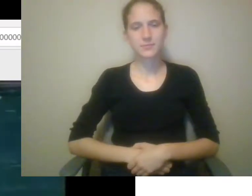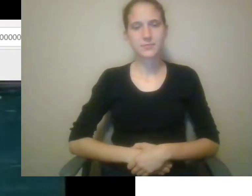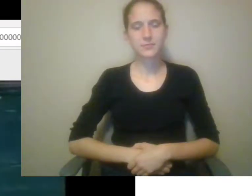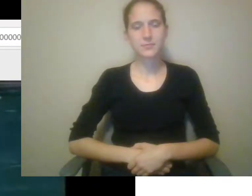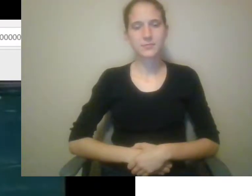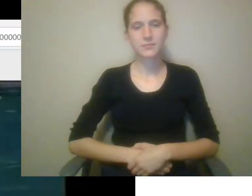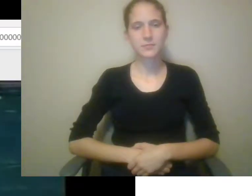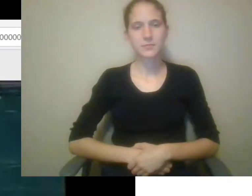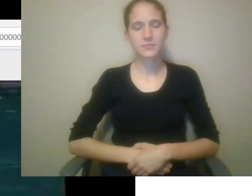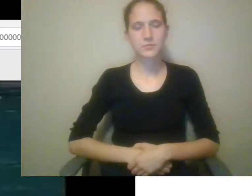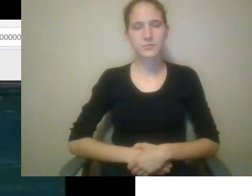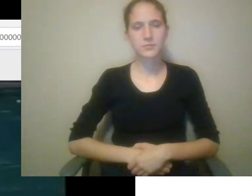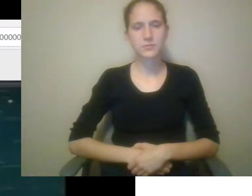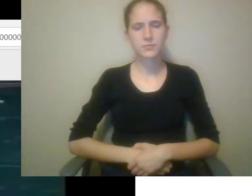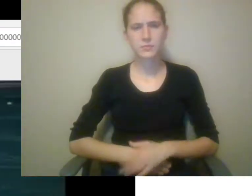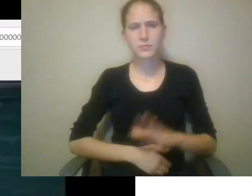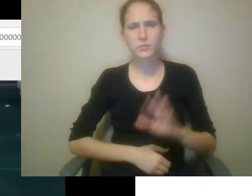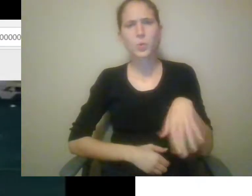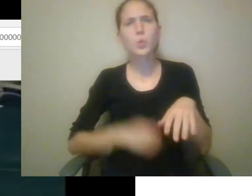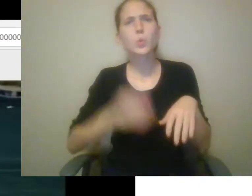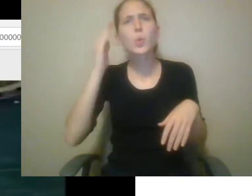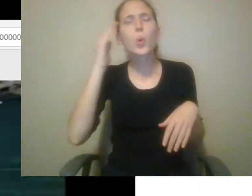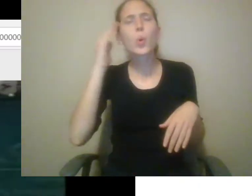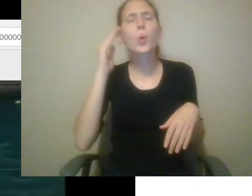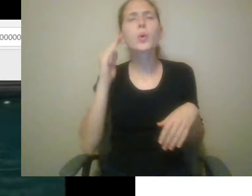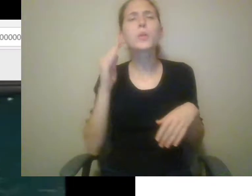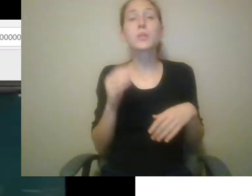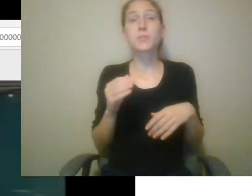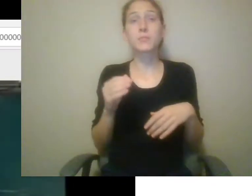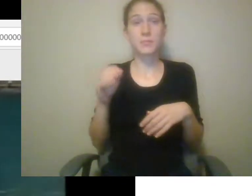All right. Does anybody happen to know the name of this process?